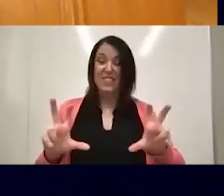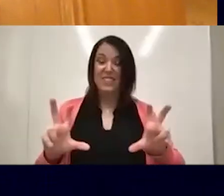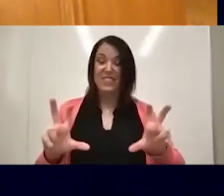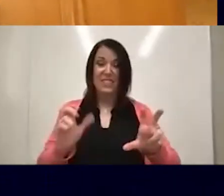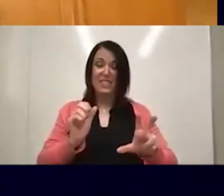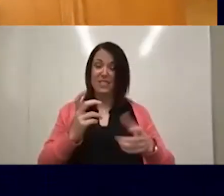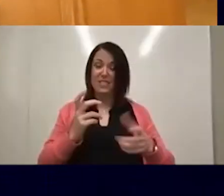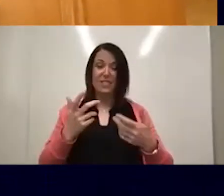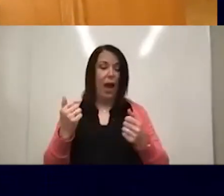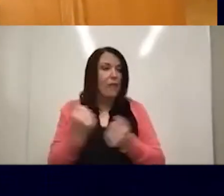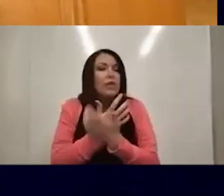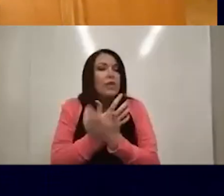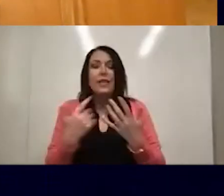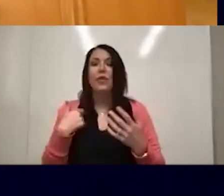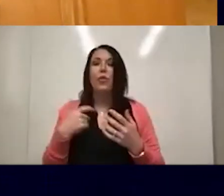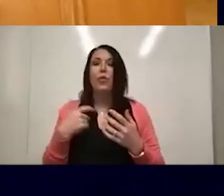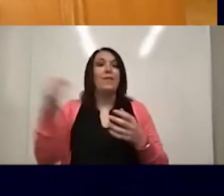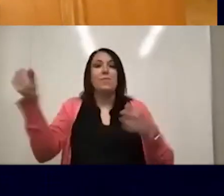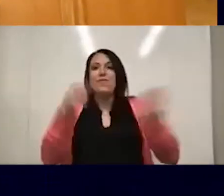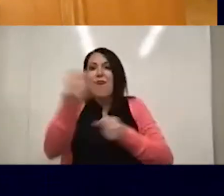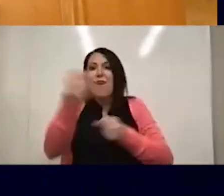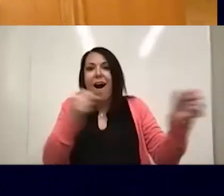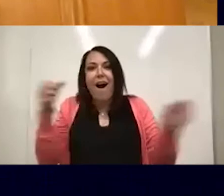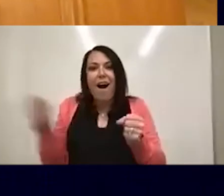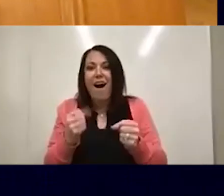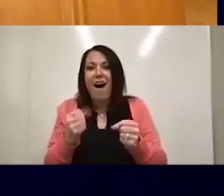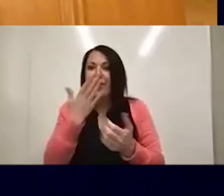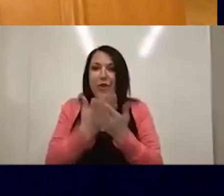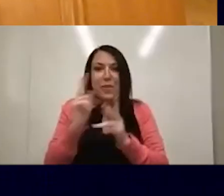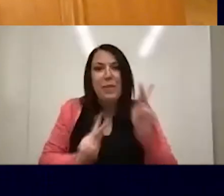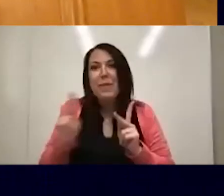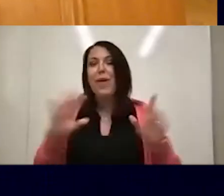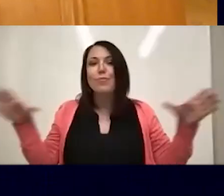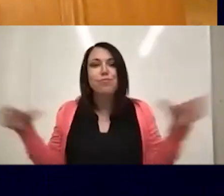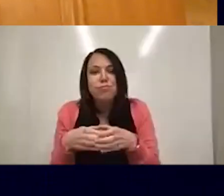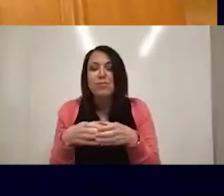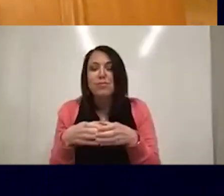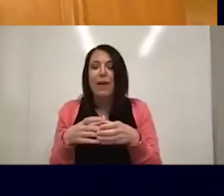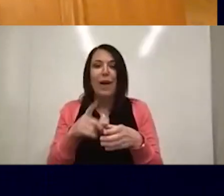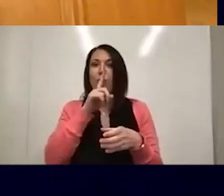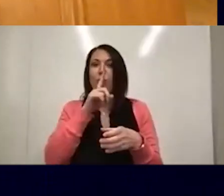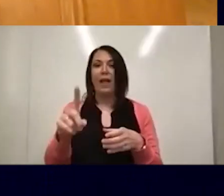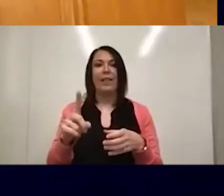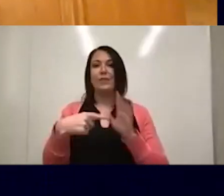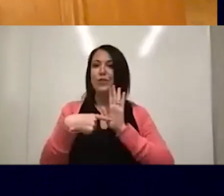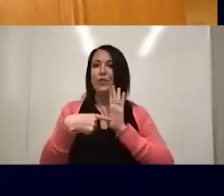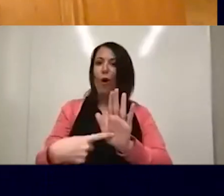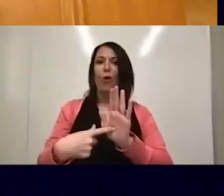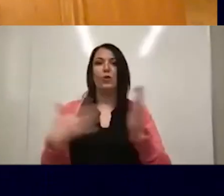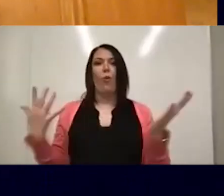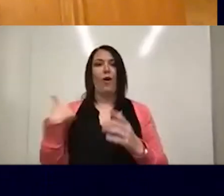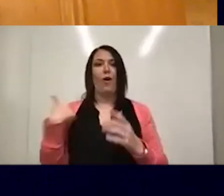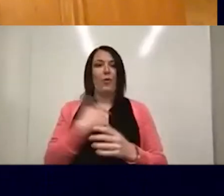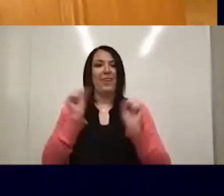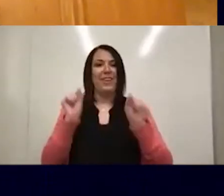people around us, I think that really, really speaks volumes on what you can accomplish. And I want everybody that